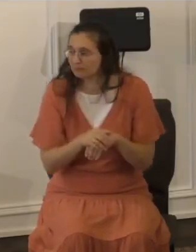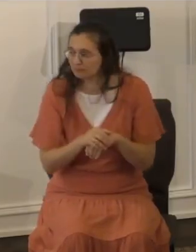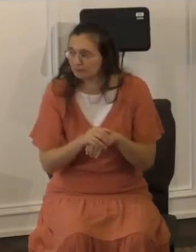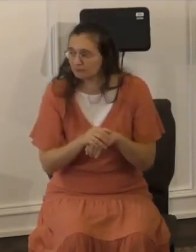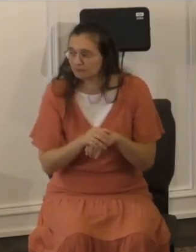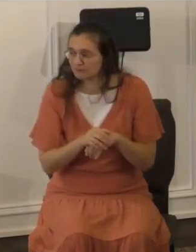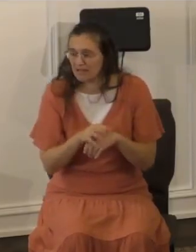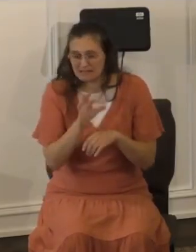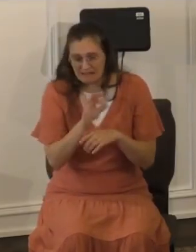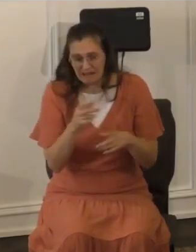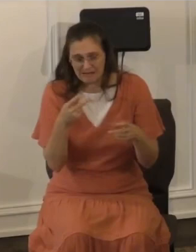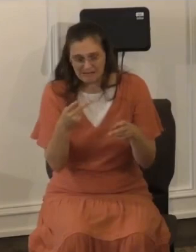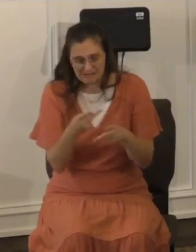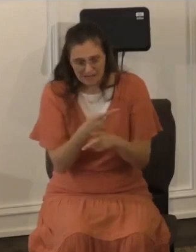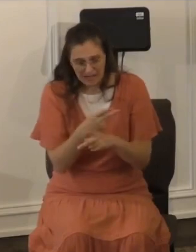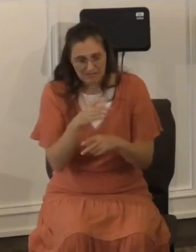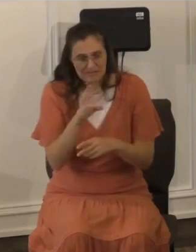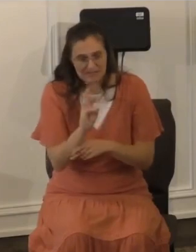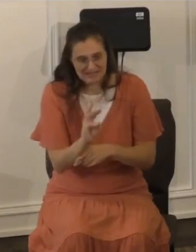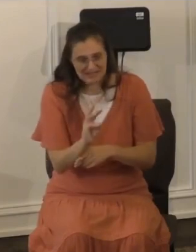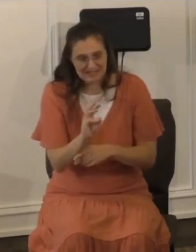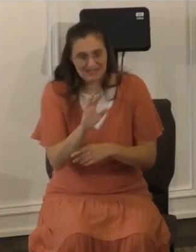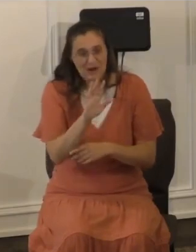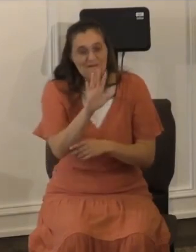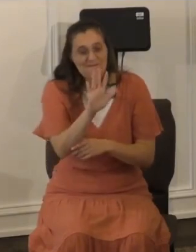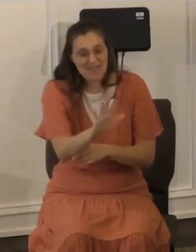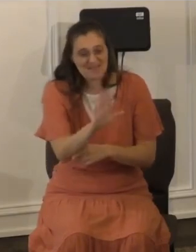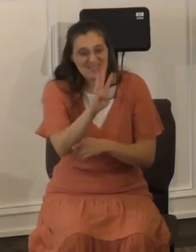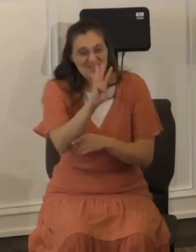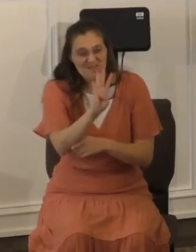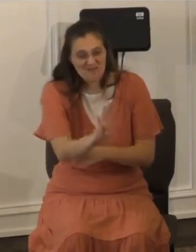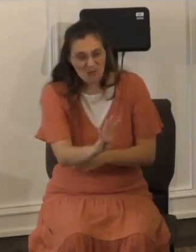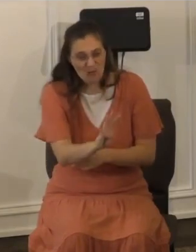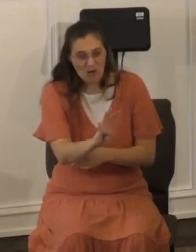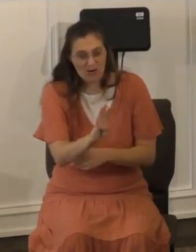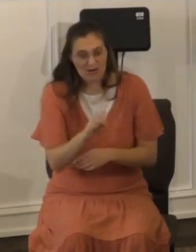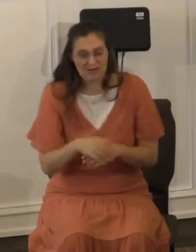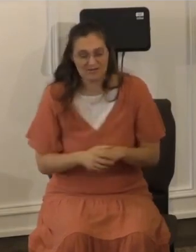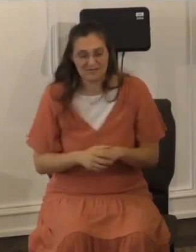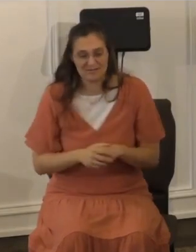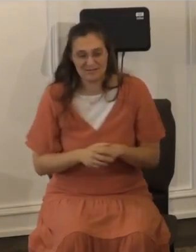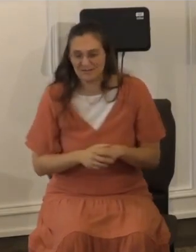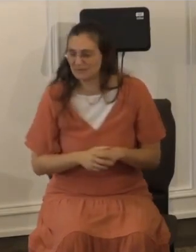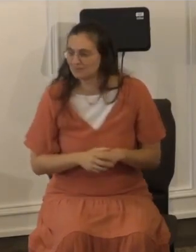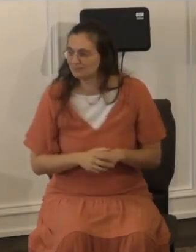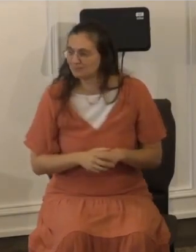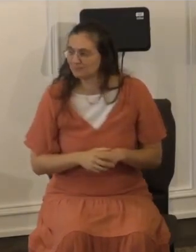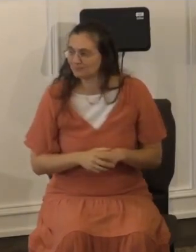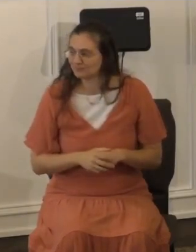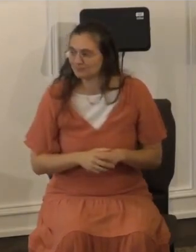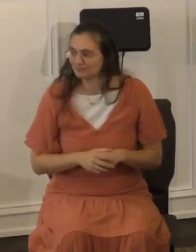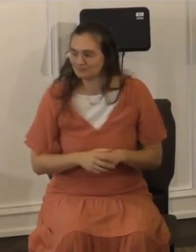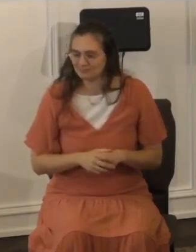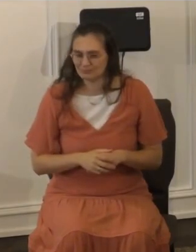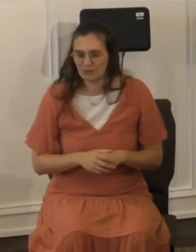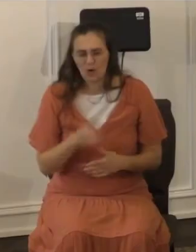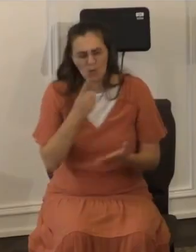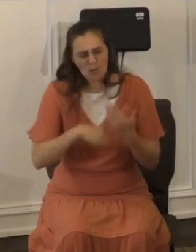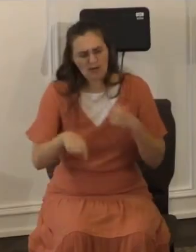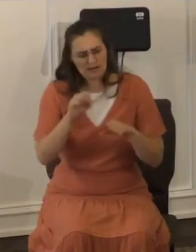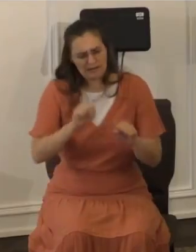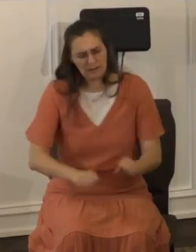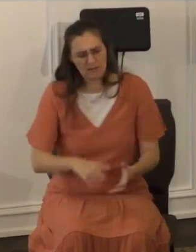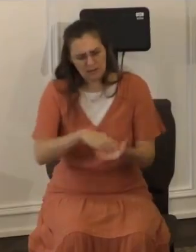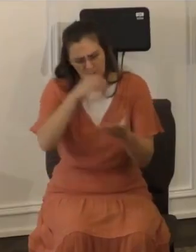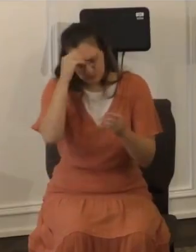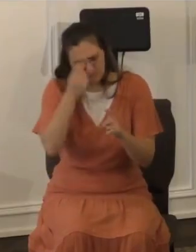What does it come out to? 54. All right, so there's 54 of these, 9 per face. All right, what can we learn from a Rubik's